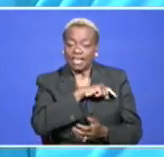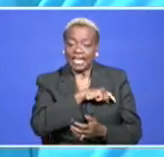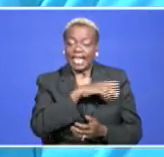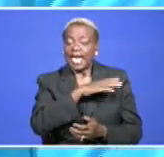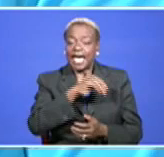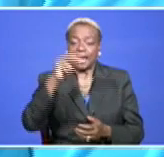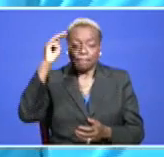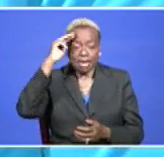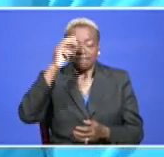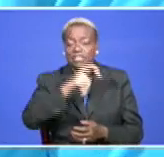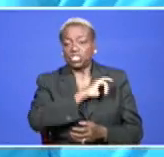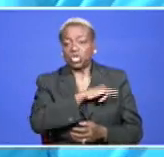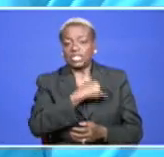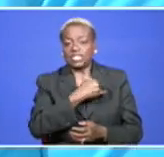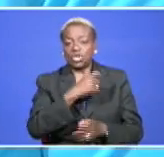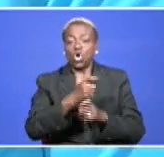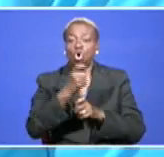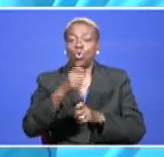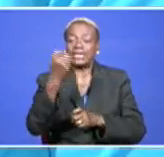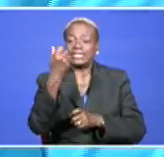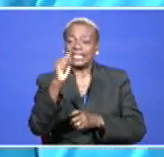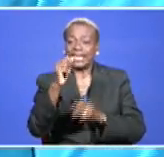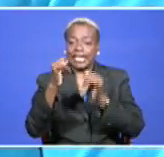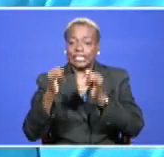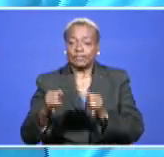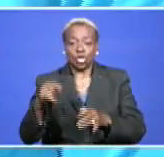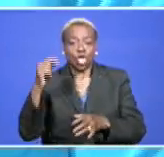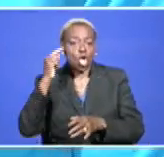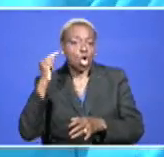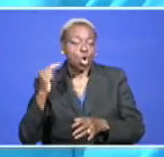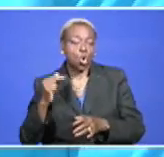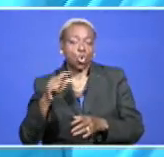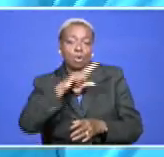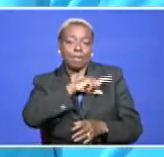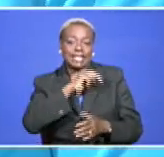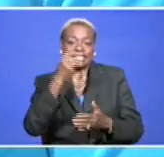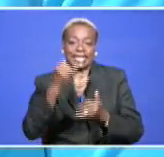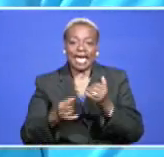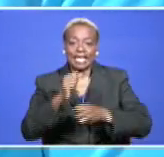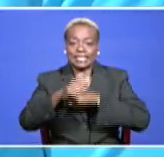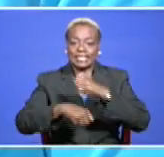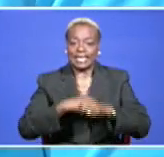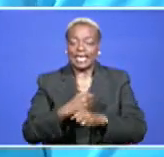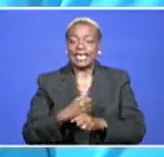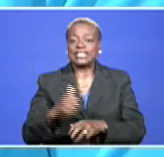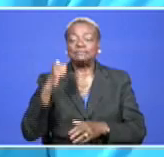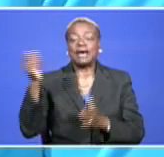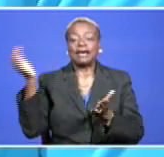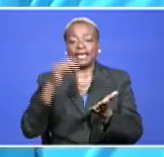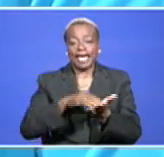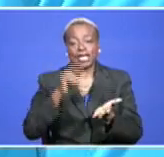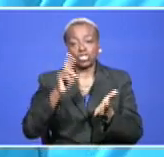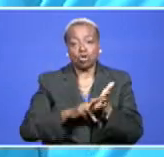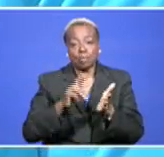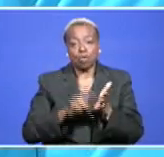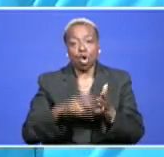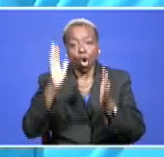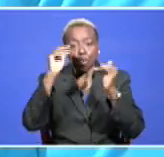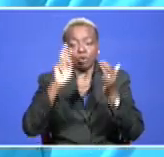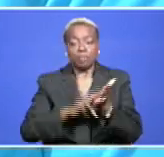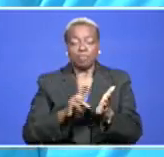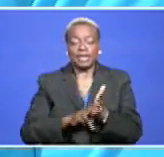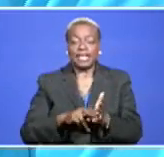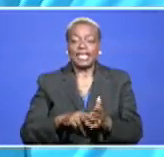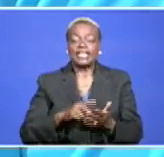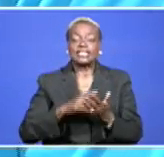Johnson. He won 10 individual gold medals last year. He's back again to hopefully repeat that performance. So in terms of a team, it's just as strong